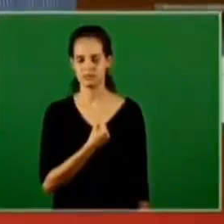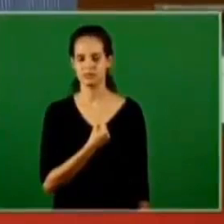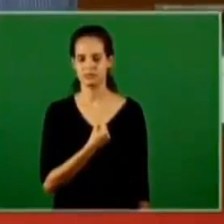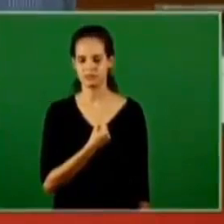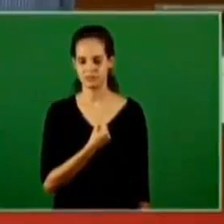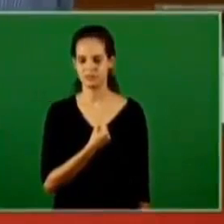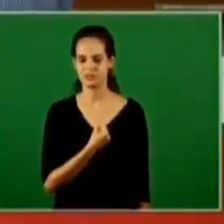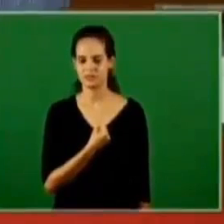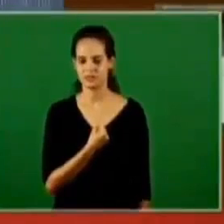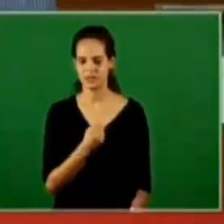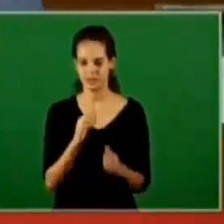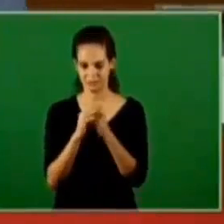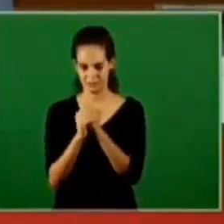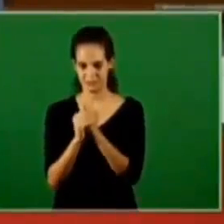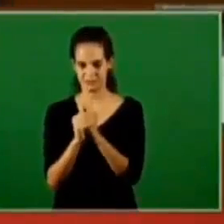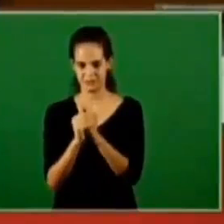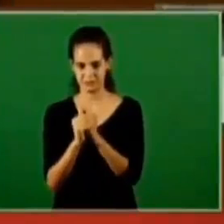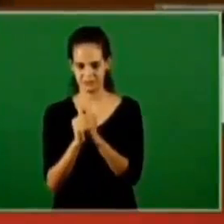Glory to Jesus.